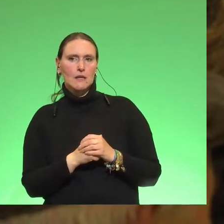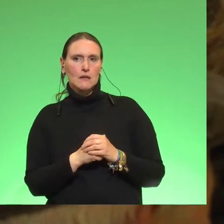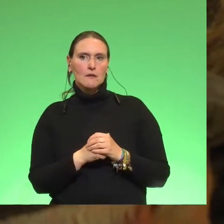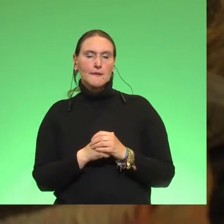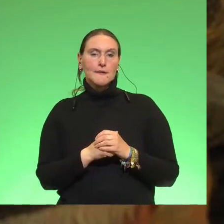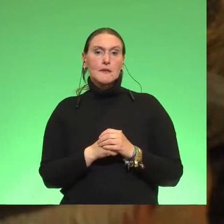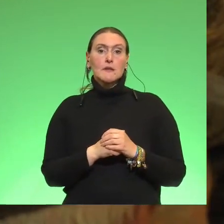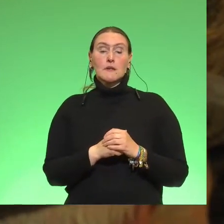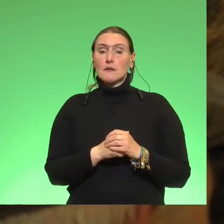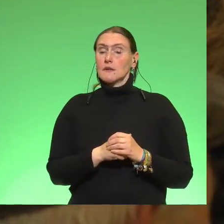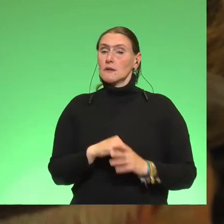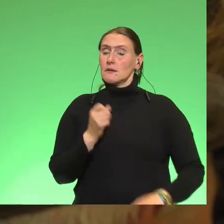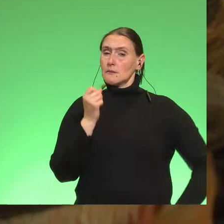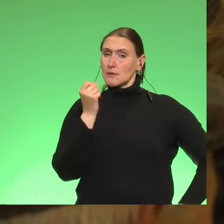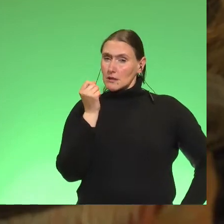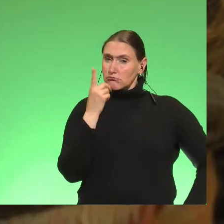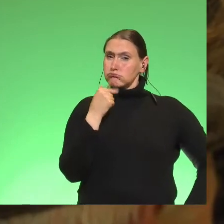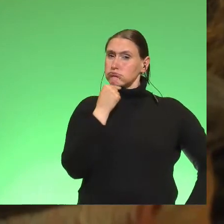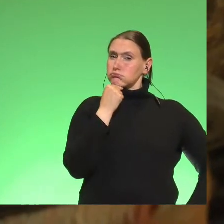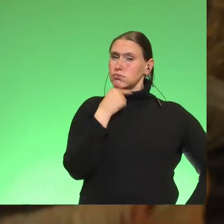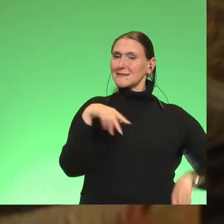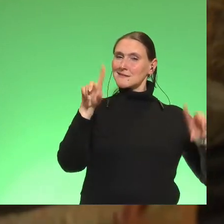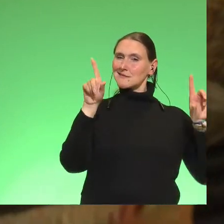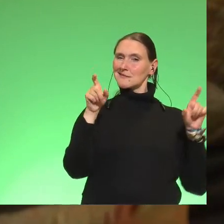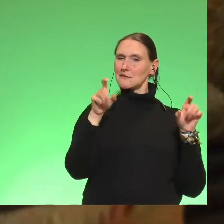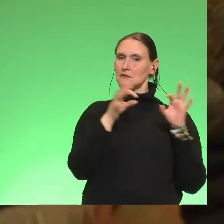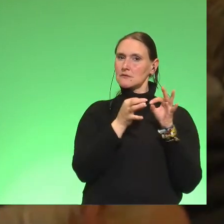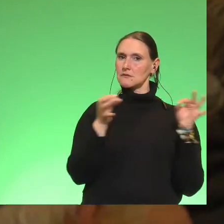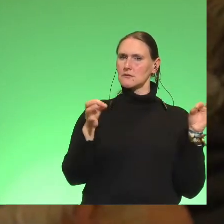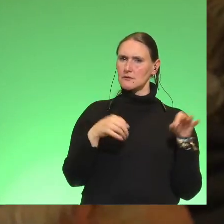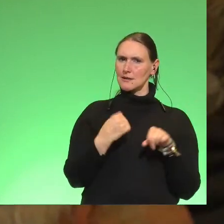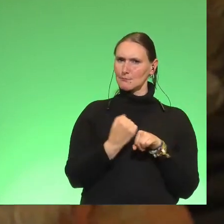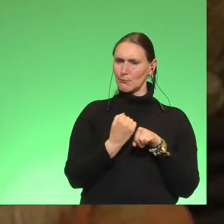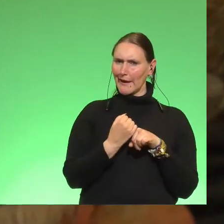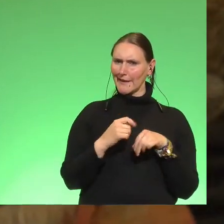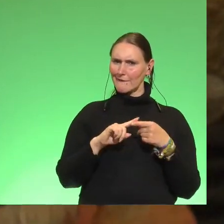I'm surprised that my friends, not artists, become so